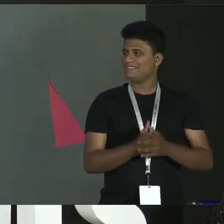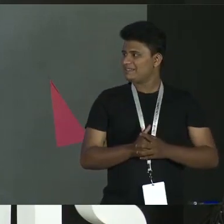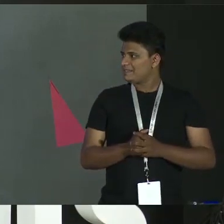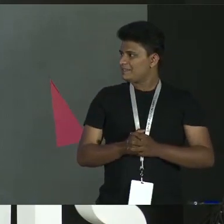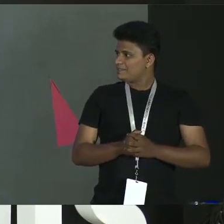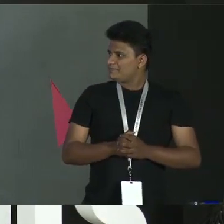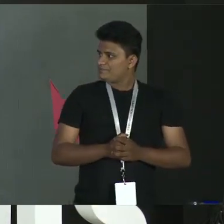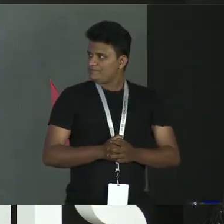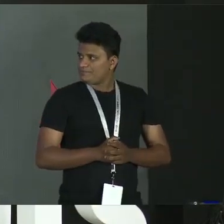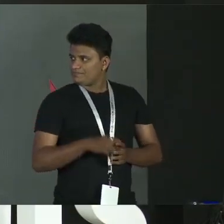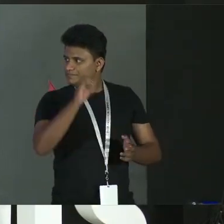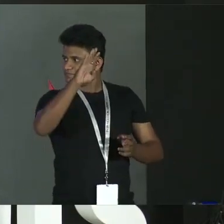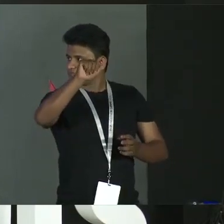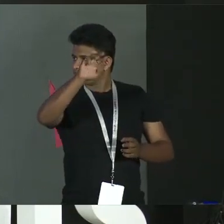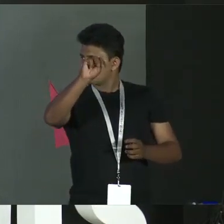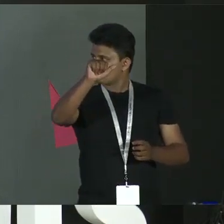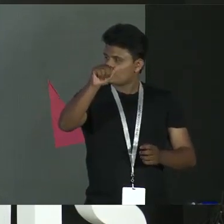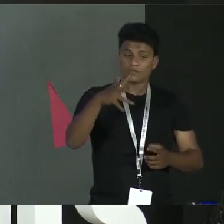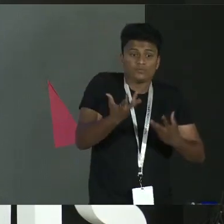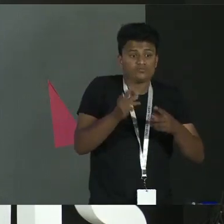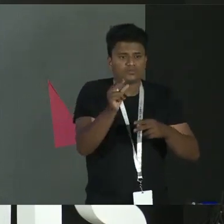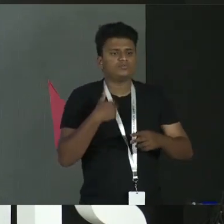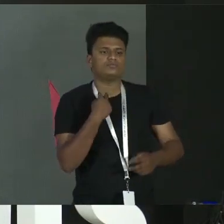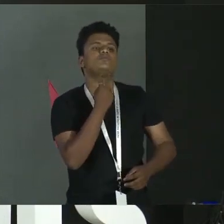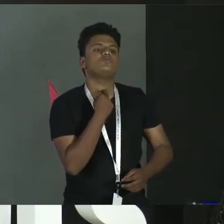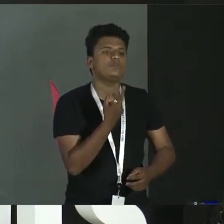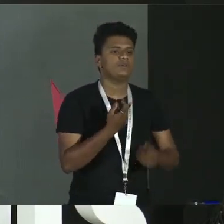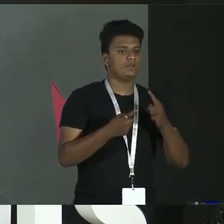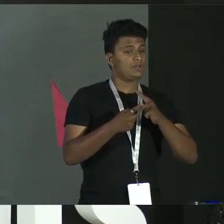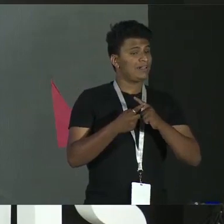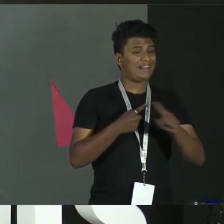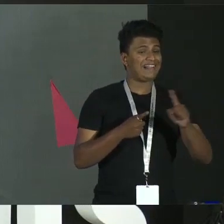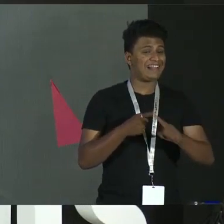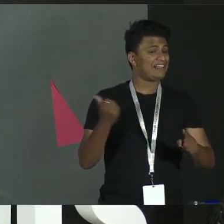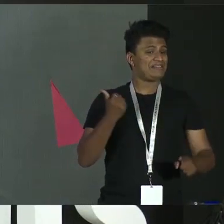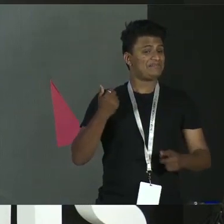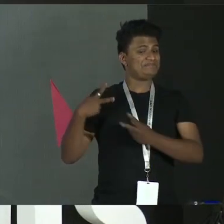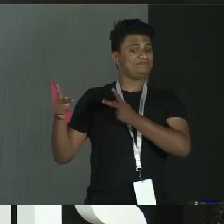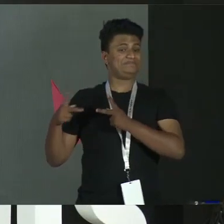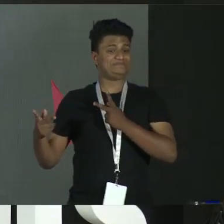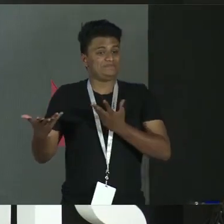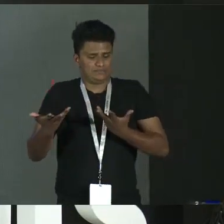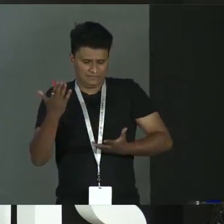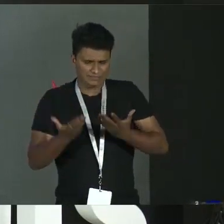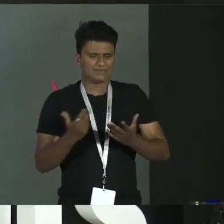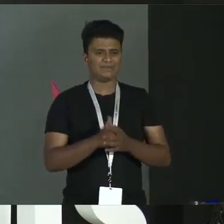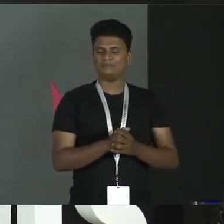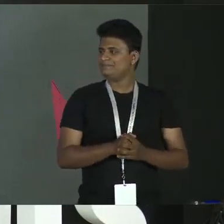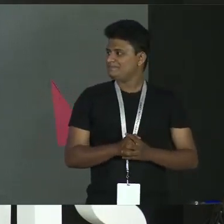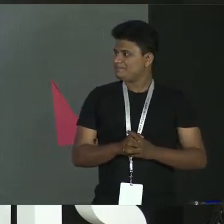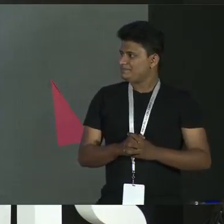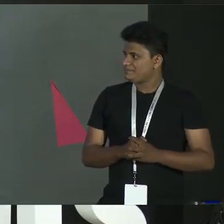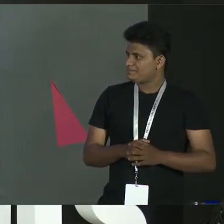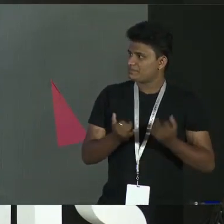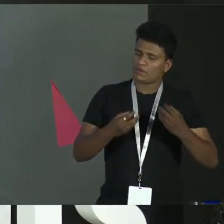President Obama usually communicates by voice. That's what he's most comfortable with, and that's what most people are